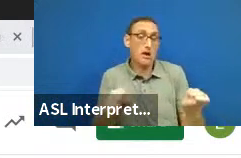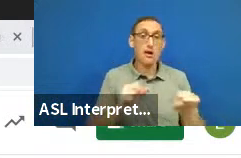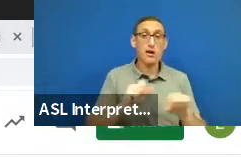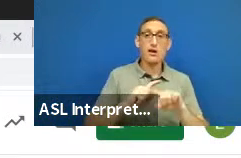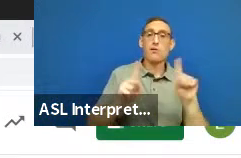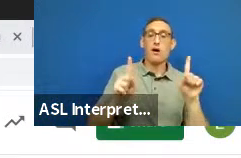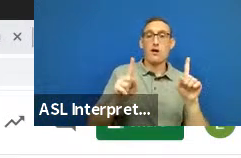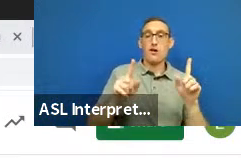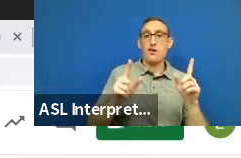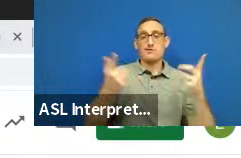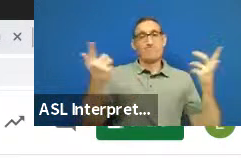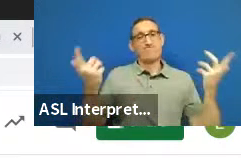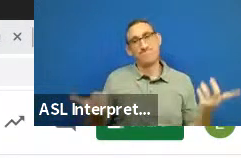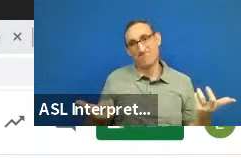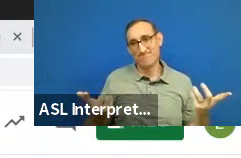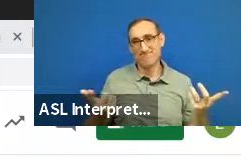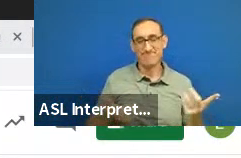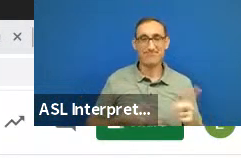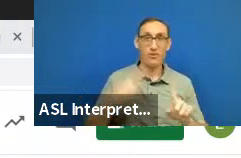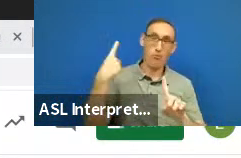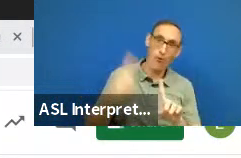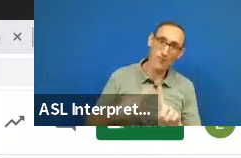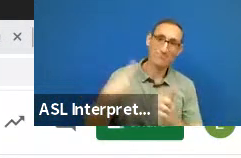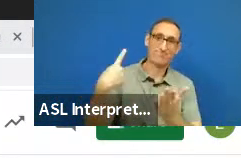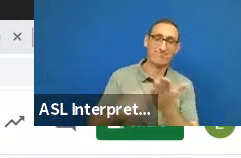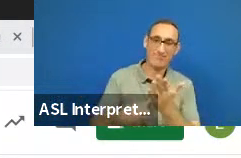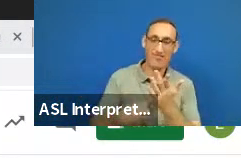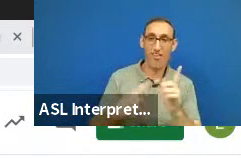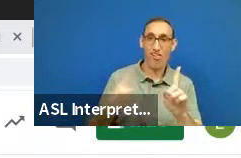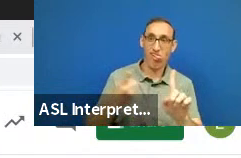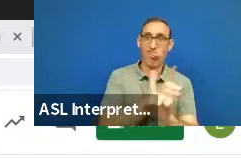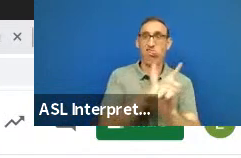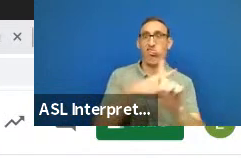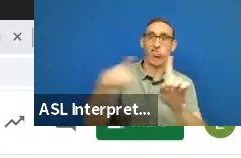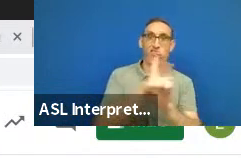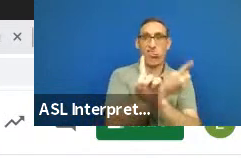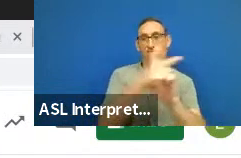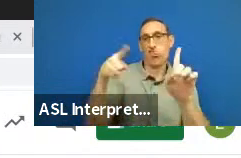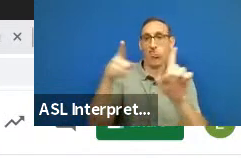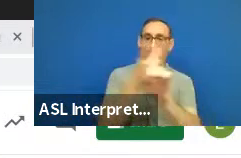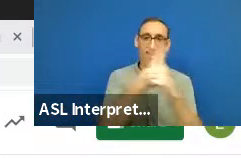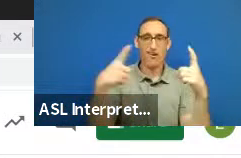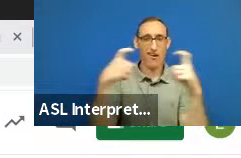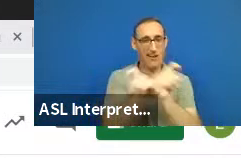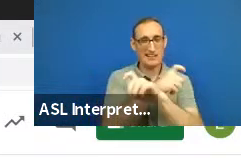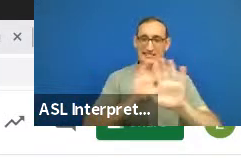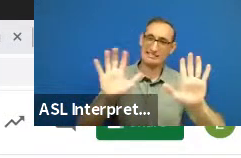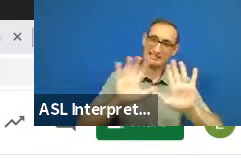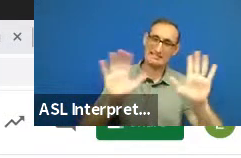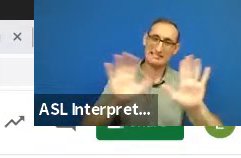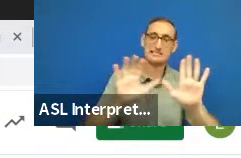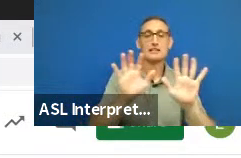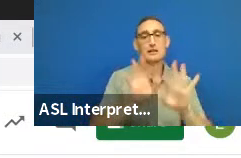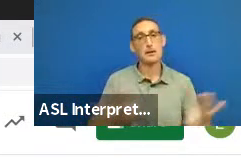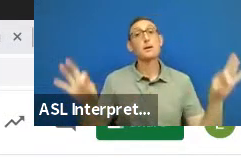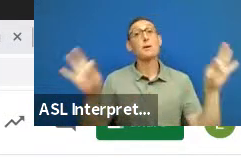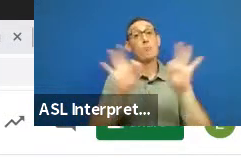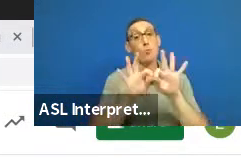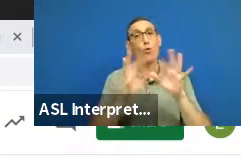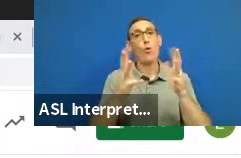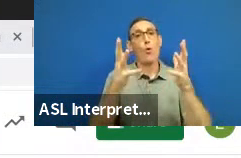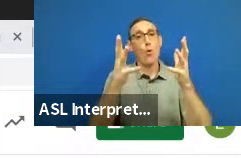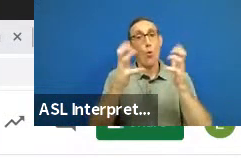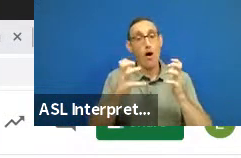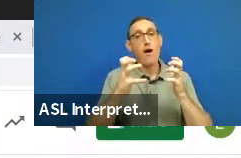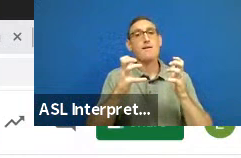To be honest, we have to just figure out how to assess our governance from people outside of us.